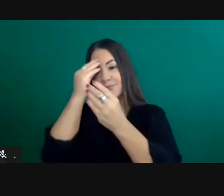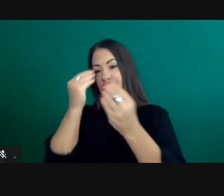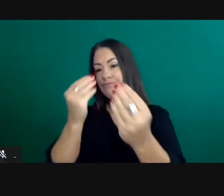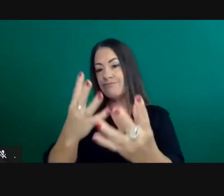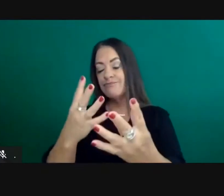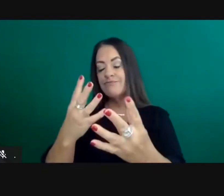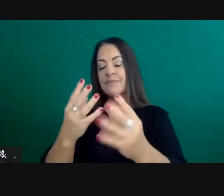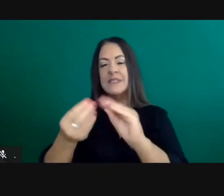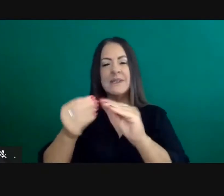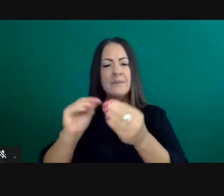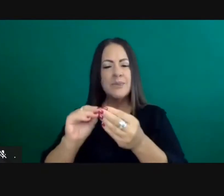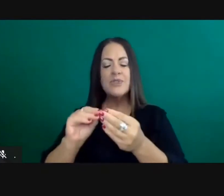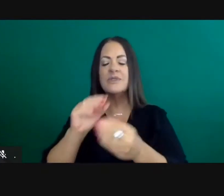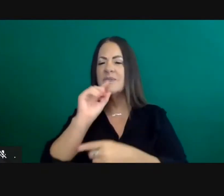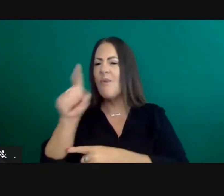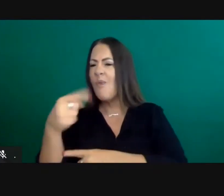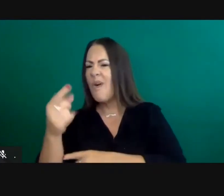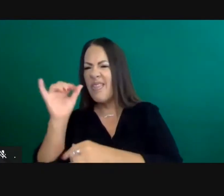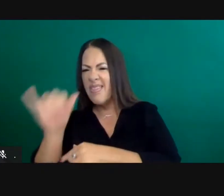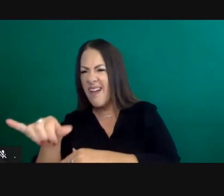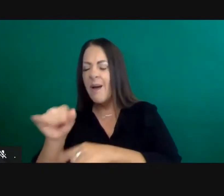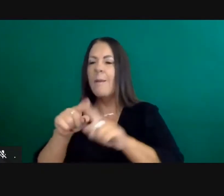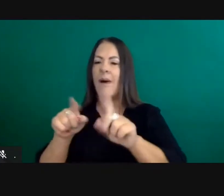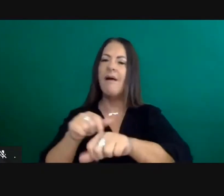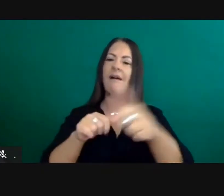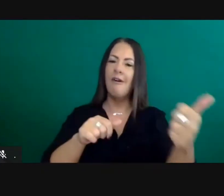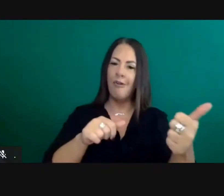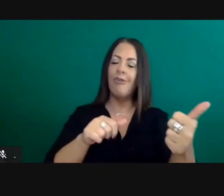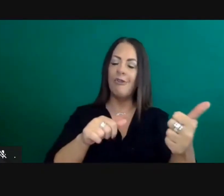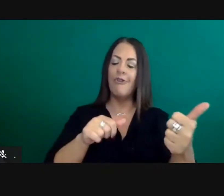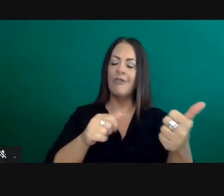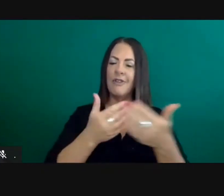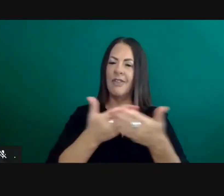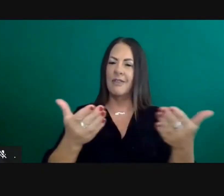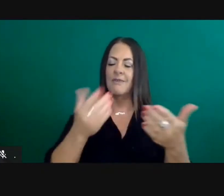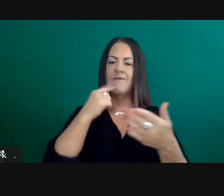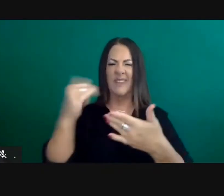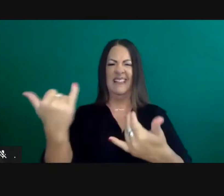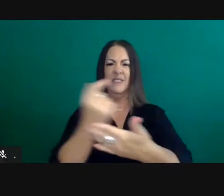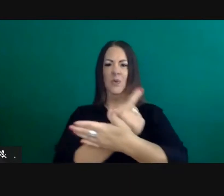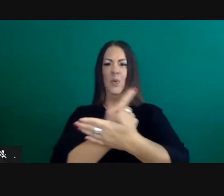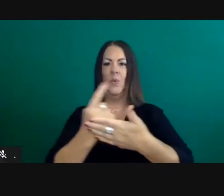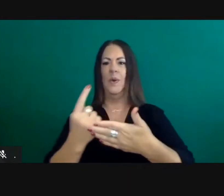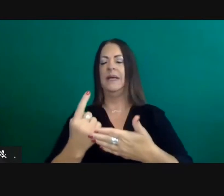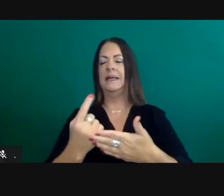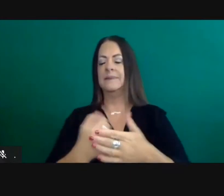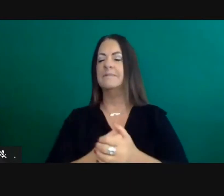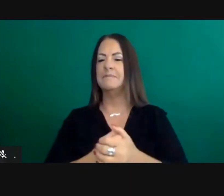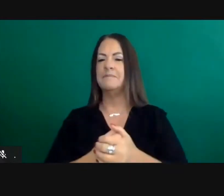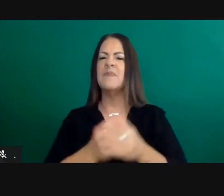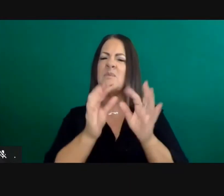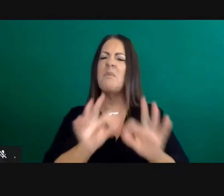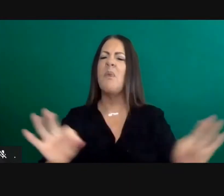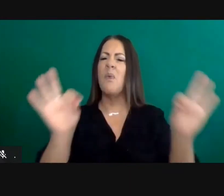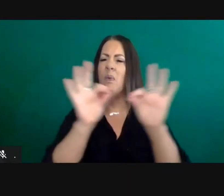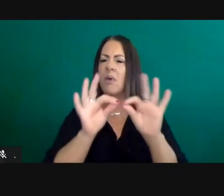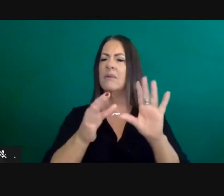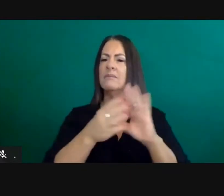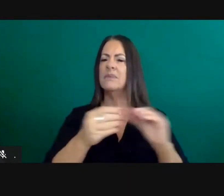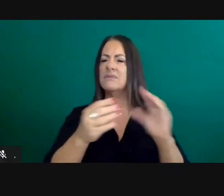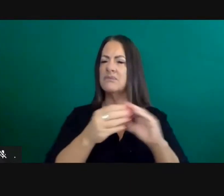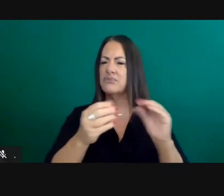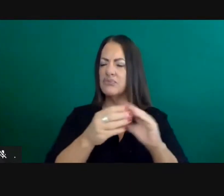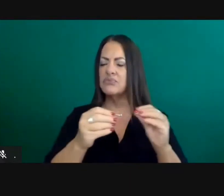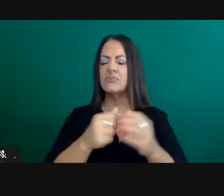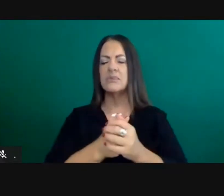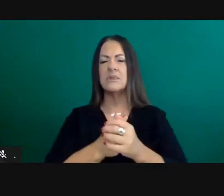just our numbers and our tier assignments for the week, but also a few important messages